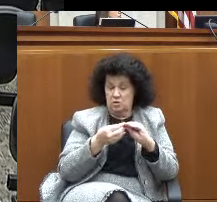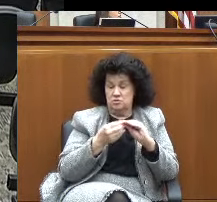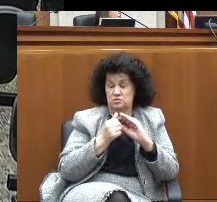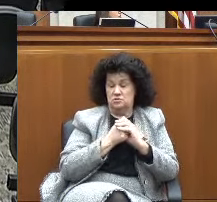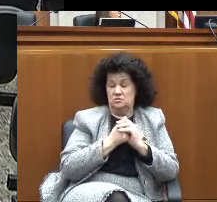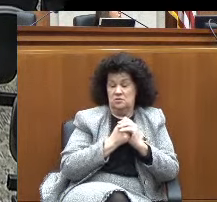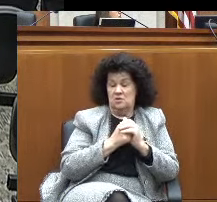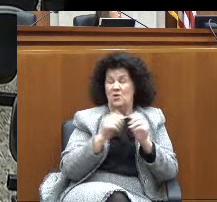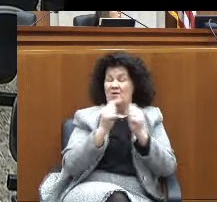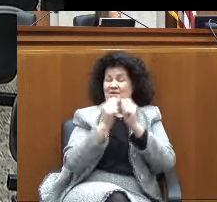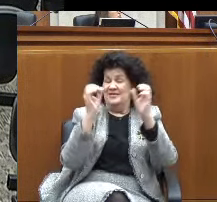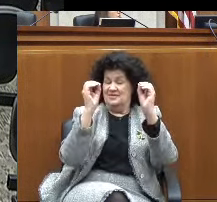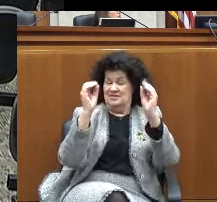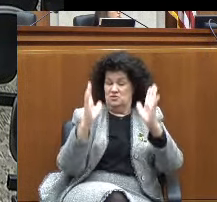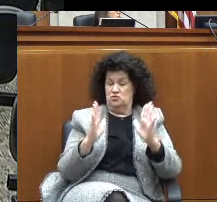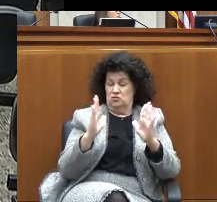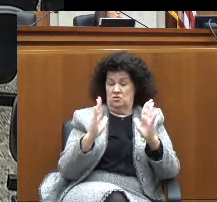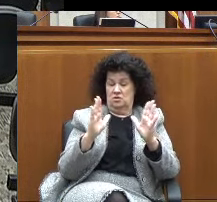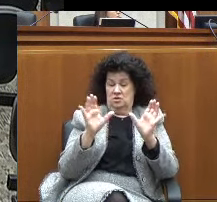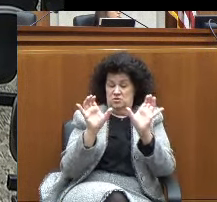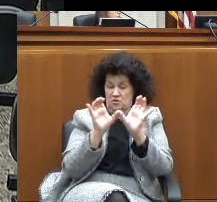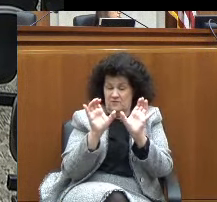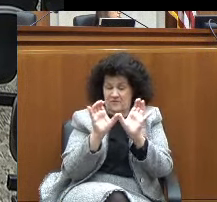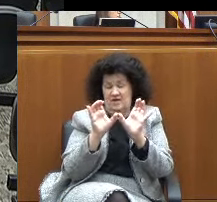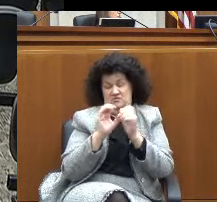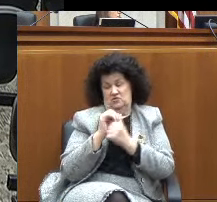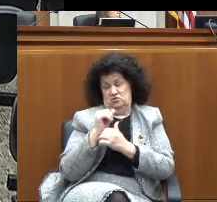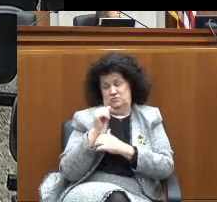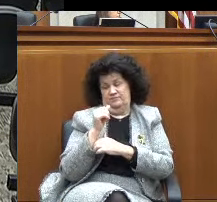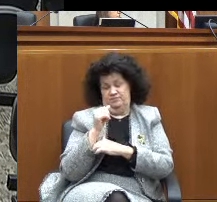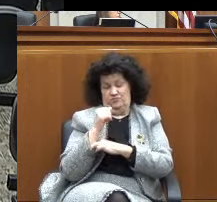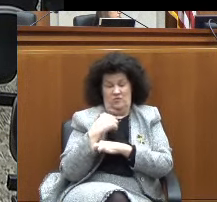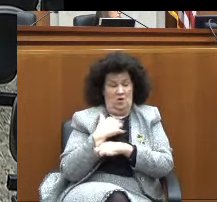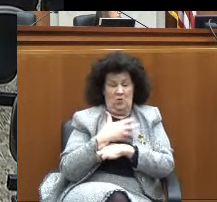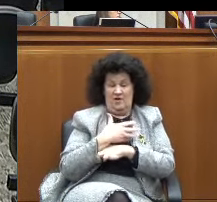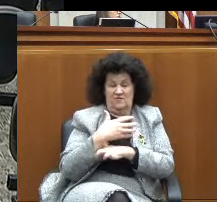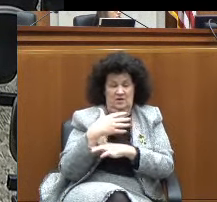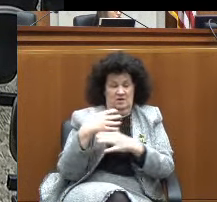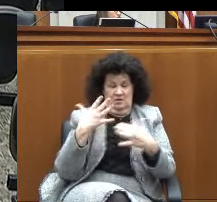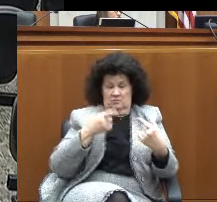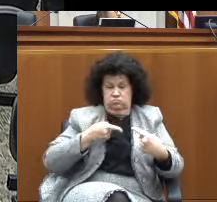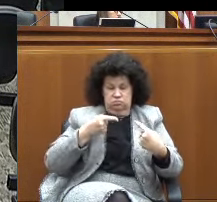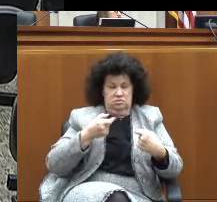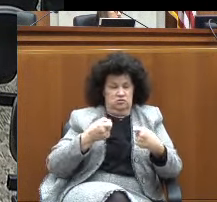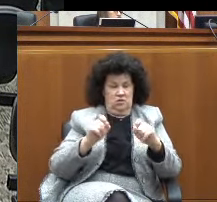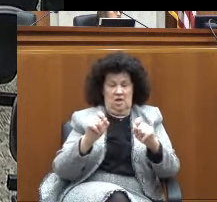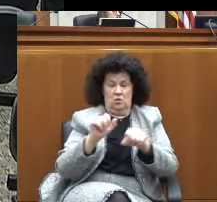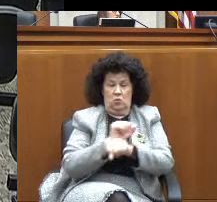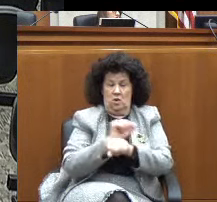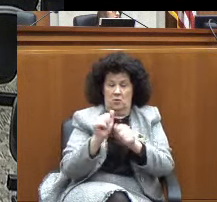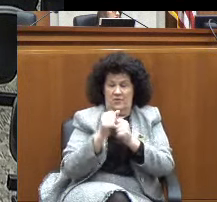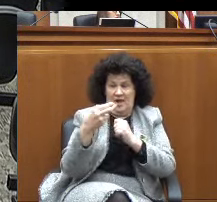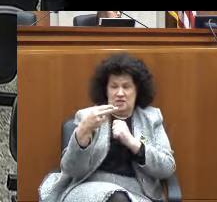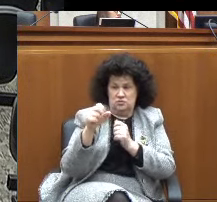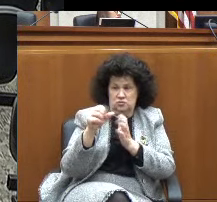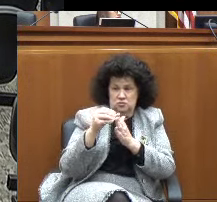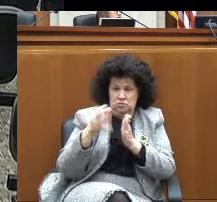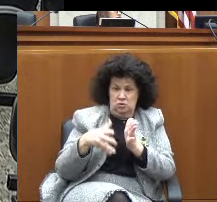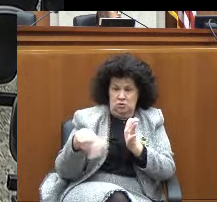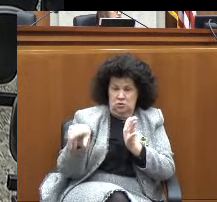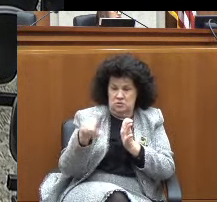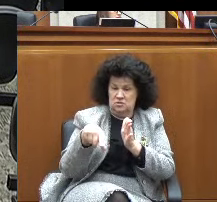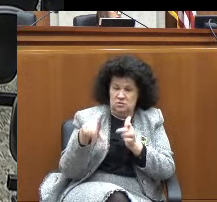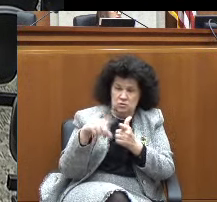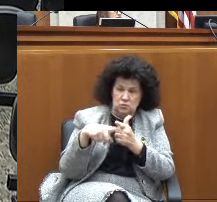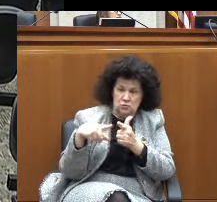teacher certification programs. We've done grow your own programs. We've tried to work with our high school students to open